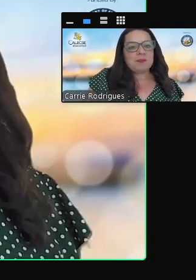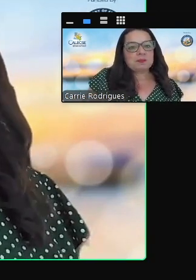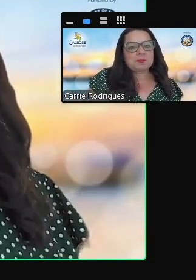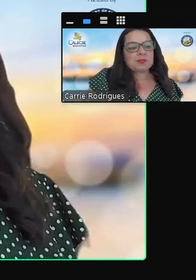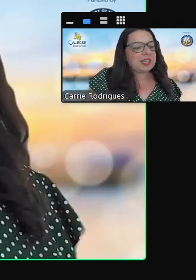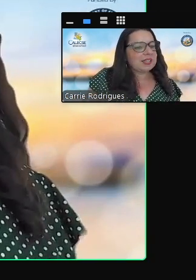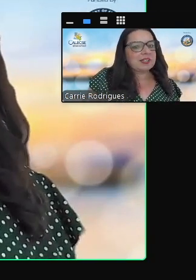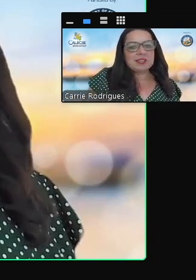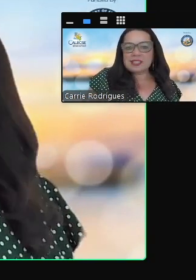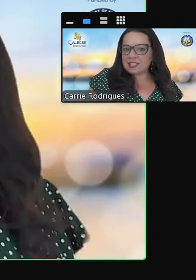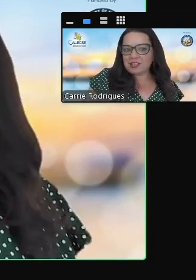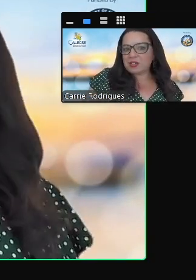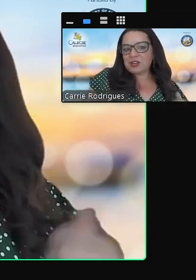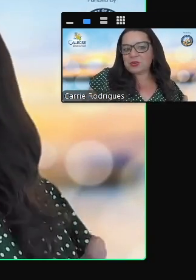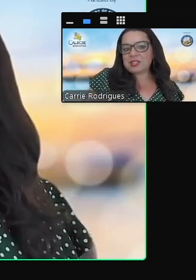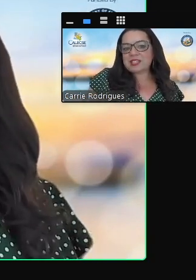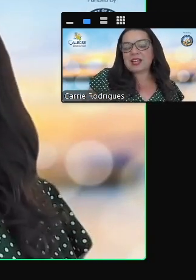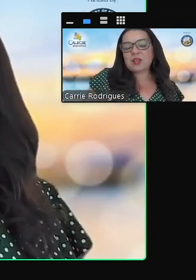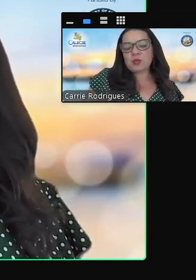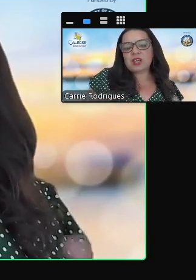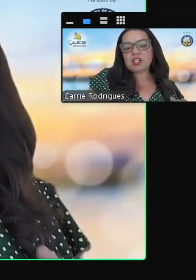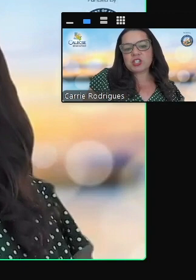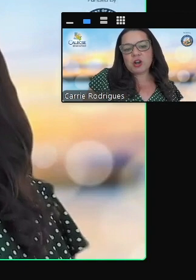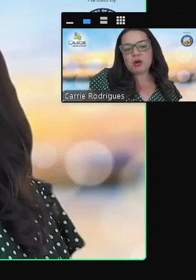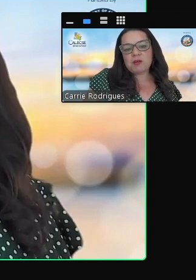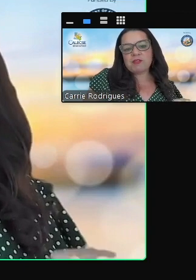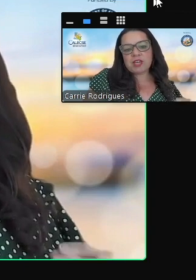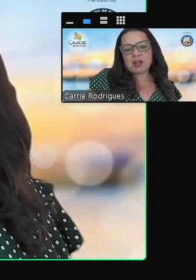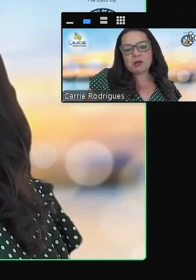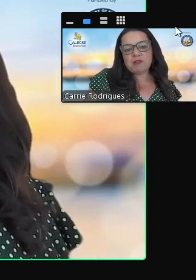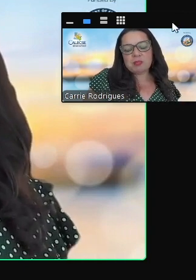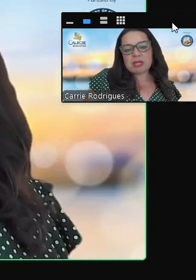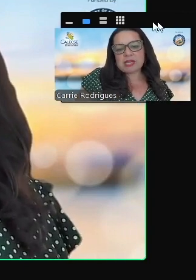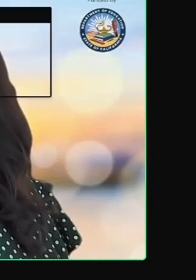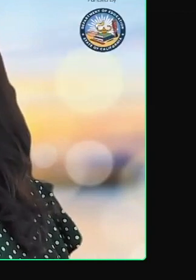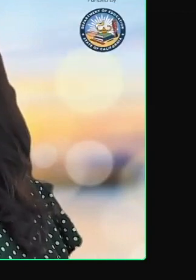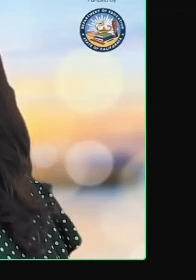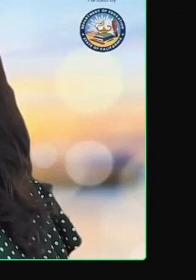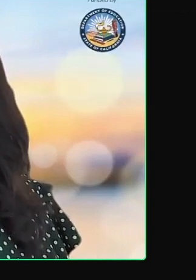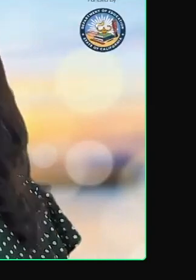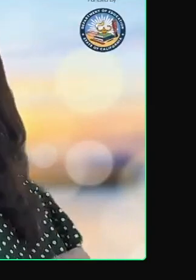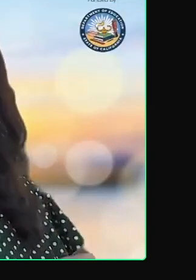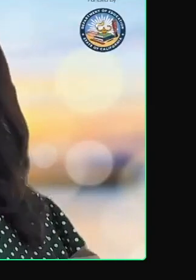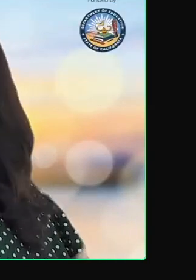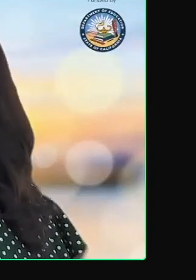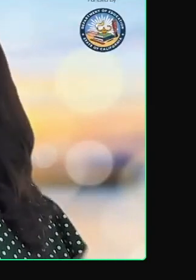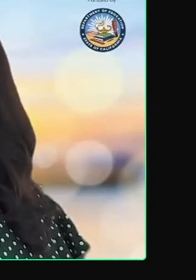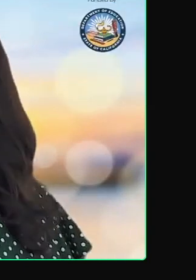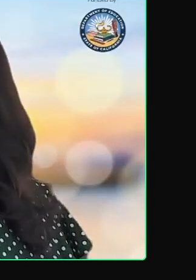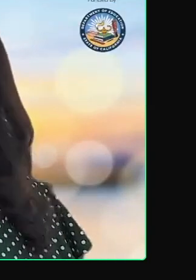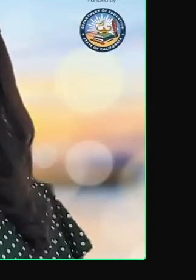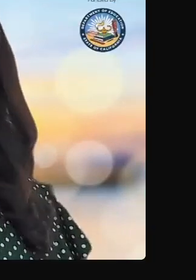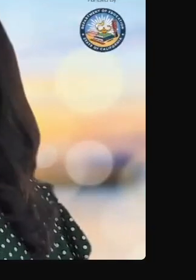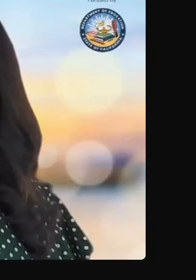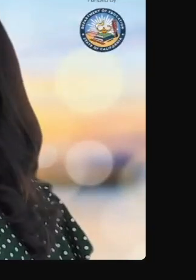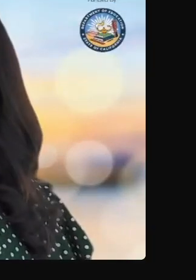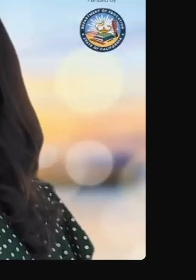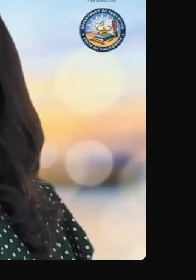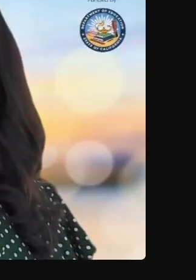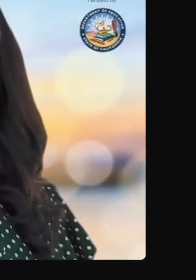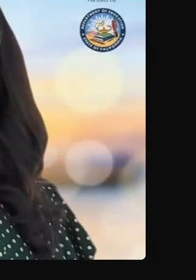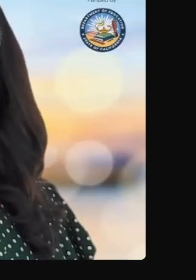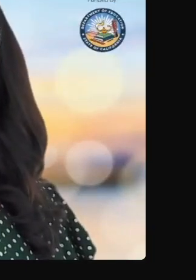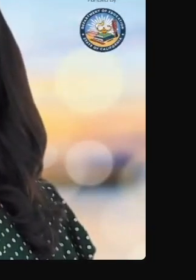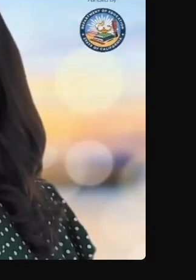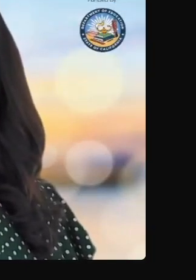So, Lindsay, you can go through this slide, and then we're going to show a video of a play-based assessment that Lindsay did with a student. I